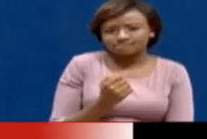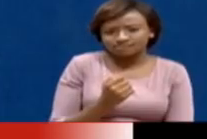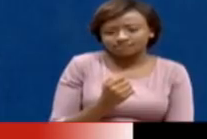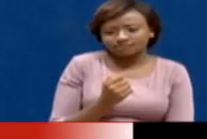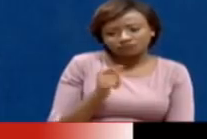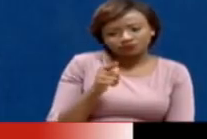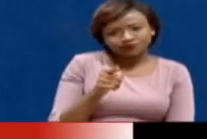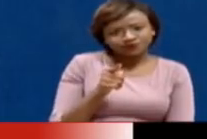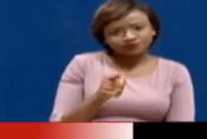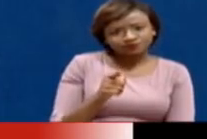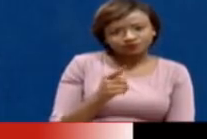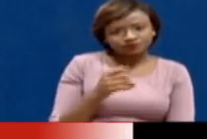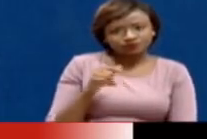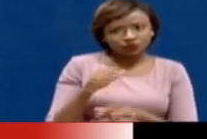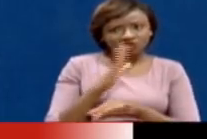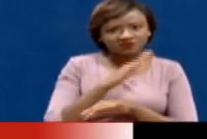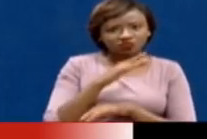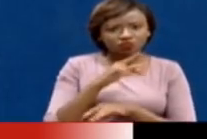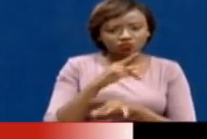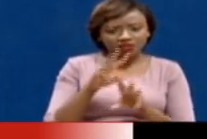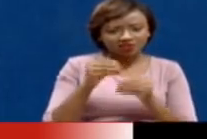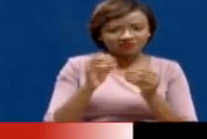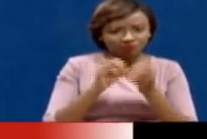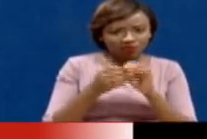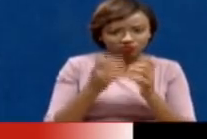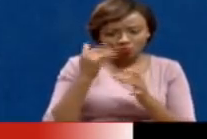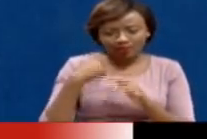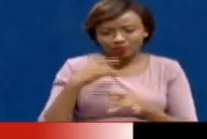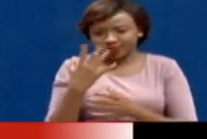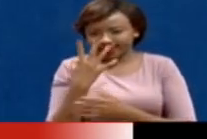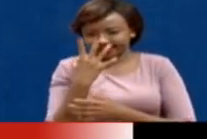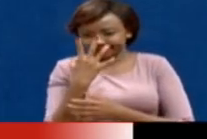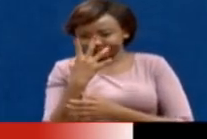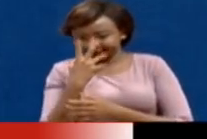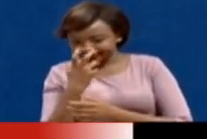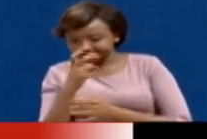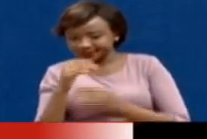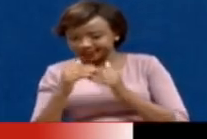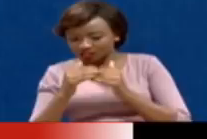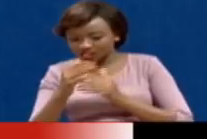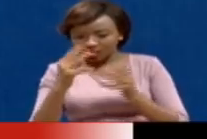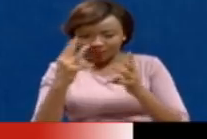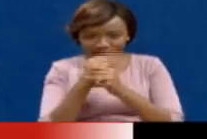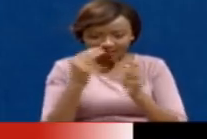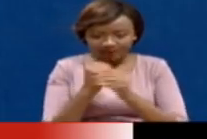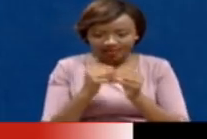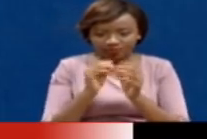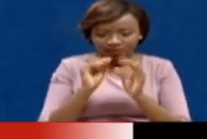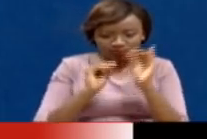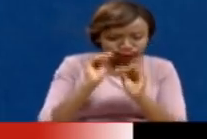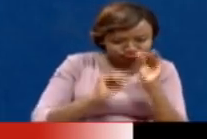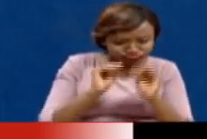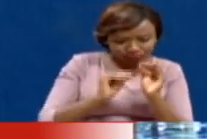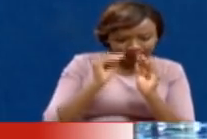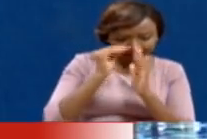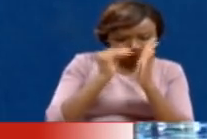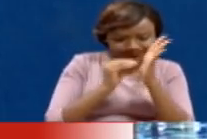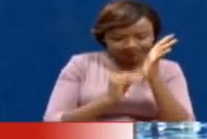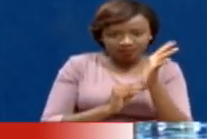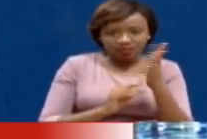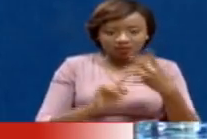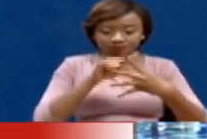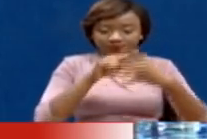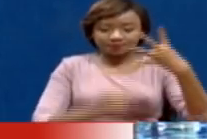The numbers we gave you this afternoon are based on our modeling, mathematical modeling, which is based basically on four